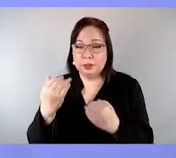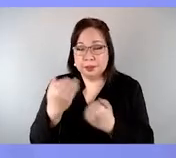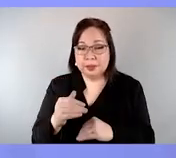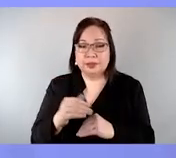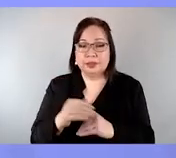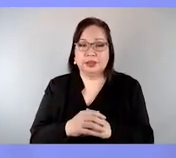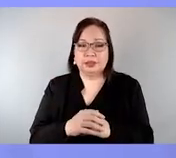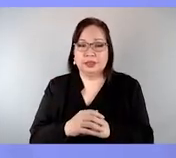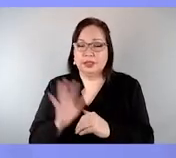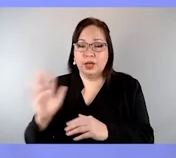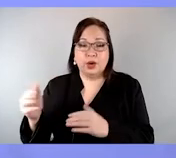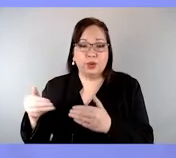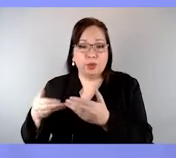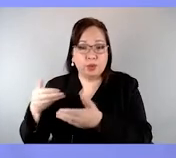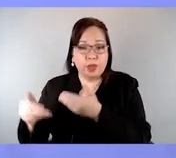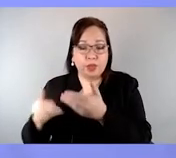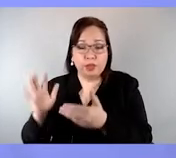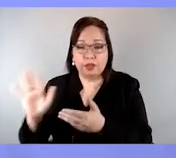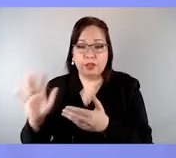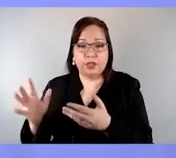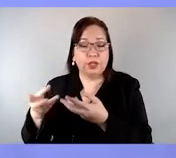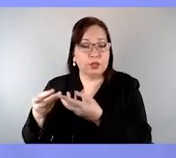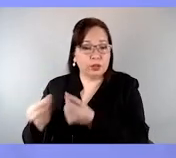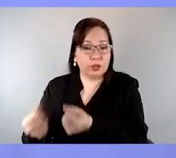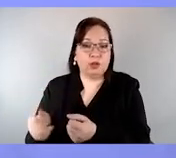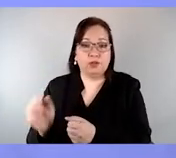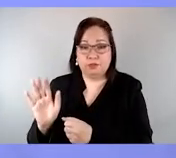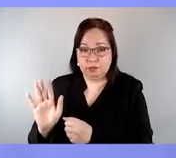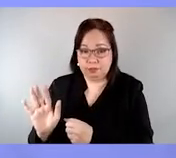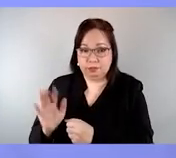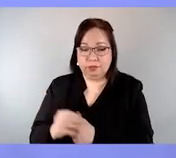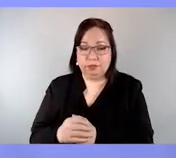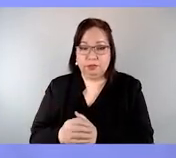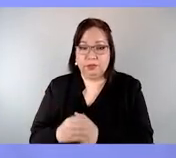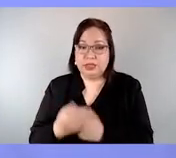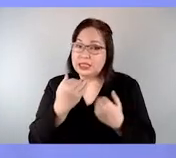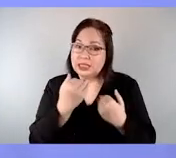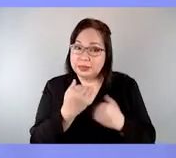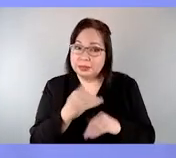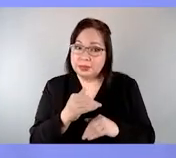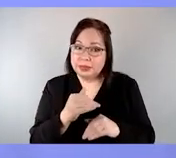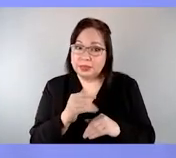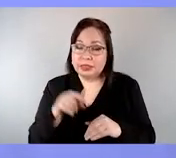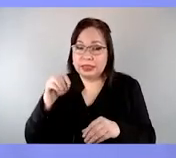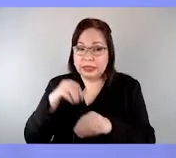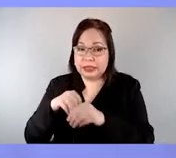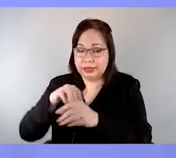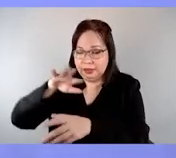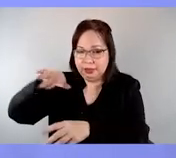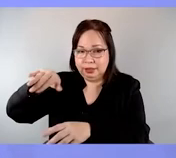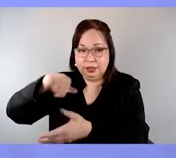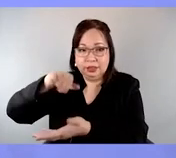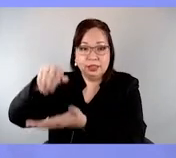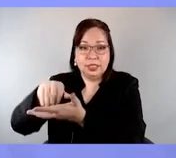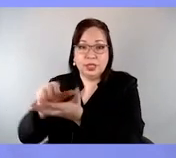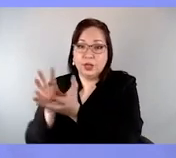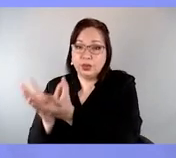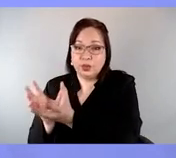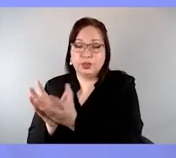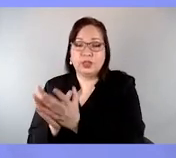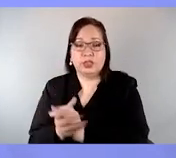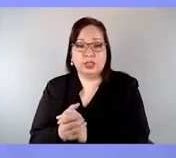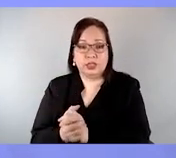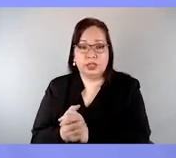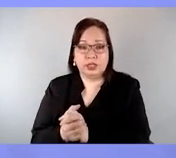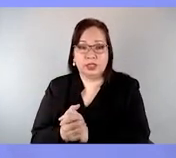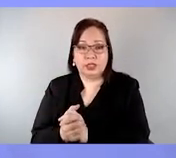limitation of the method of resolving disputes at the community level is